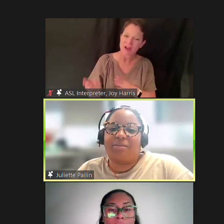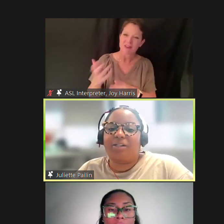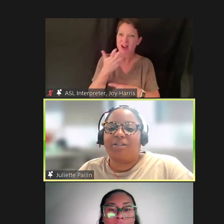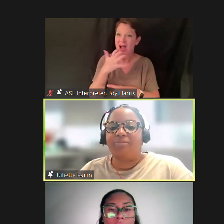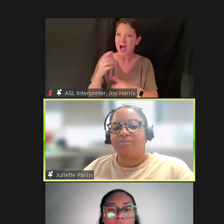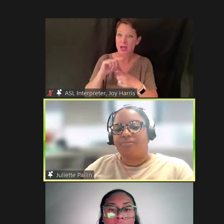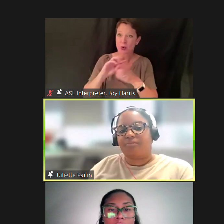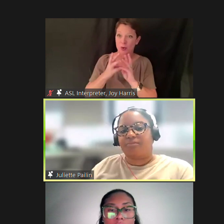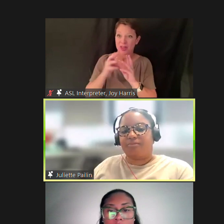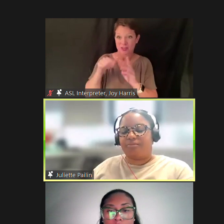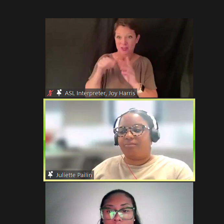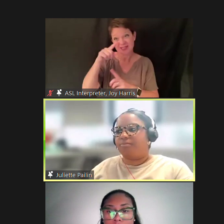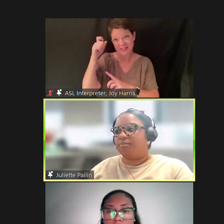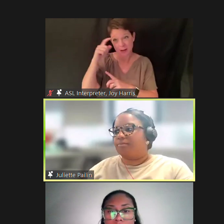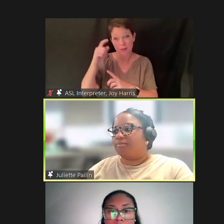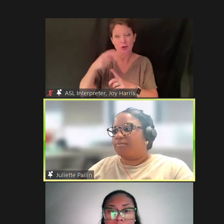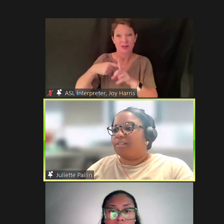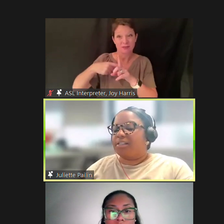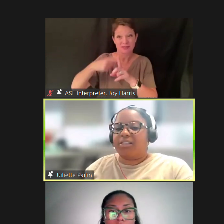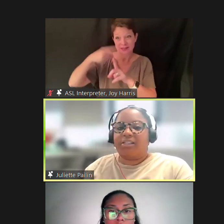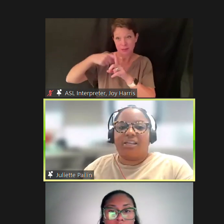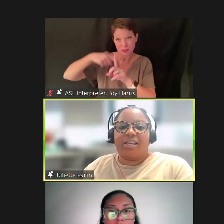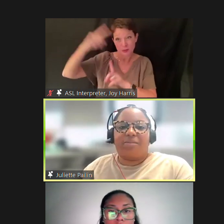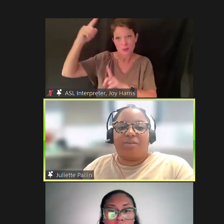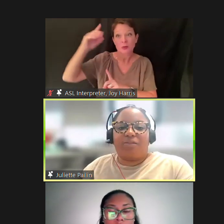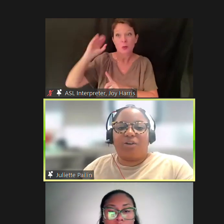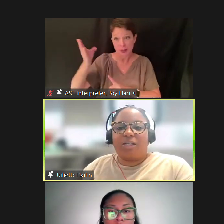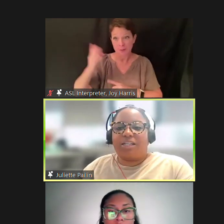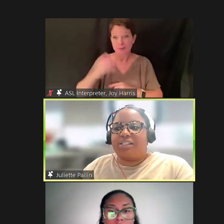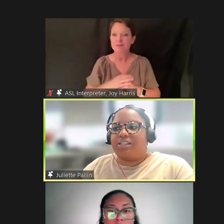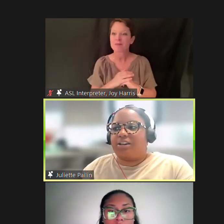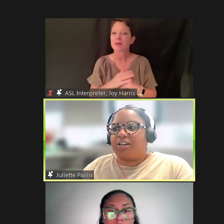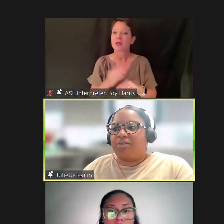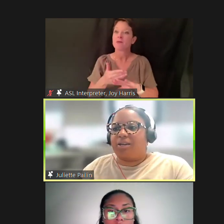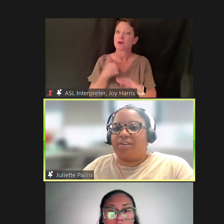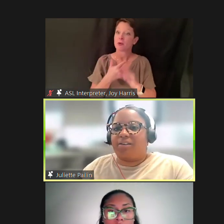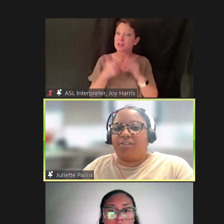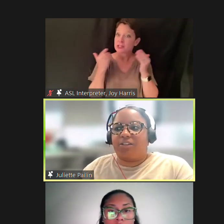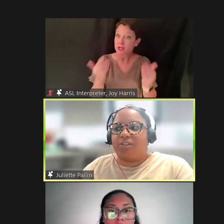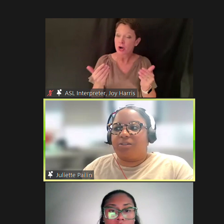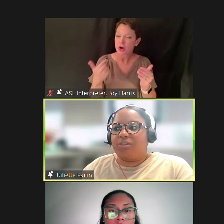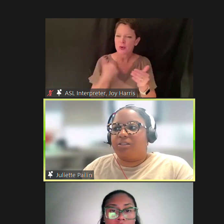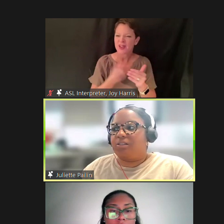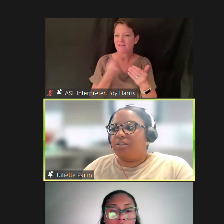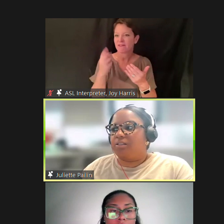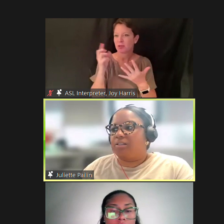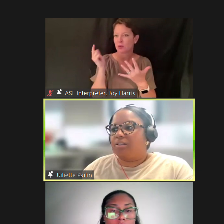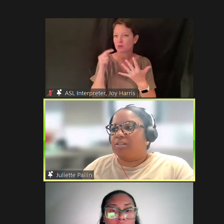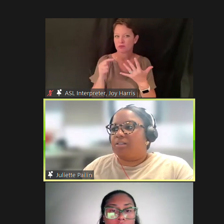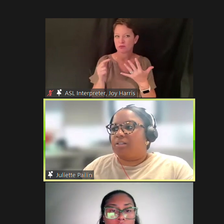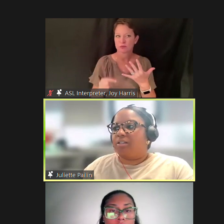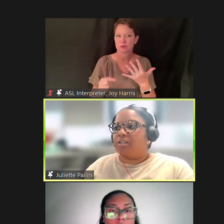que this nuestras summer. comunidades se preparen para un verano de extremo And calor. before we get started, we have a few